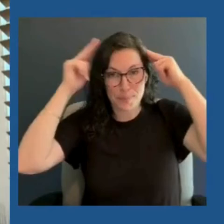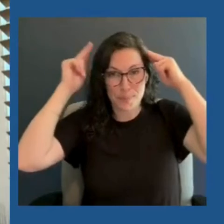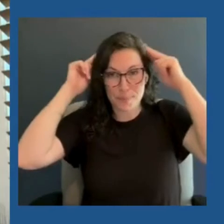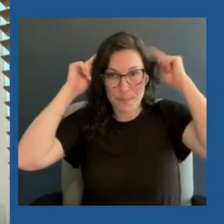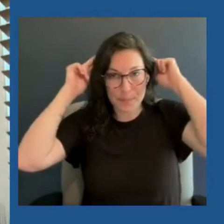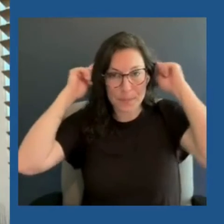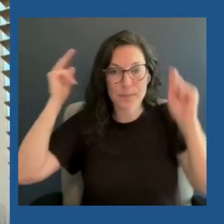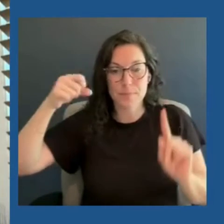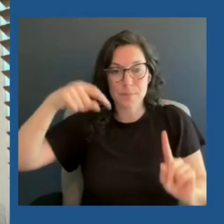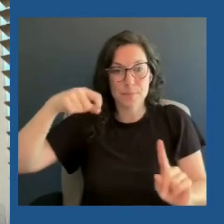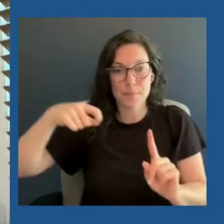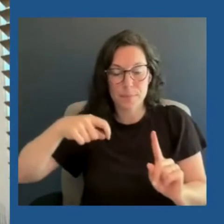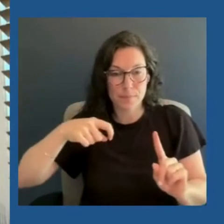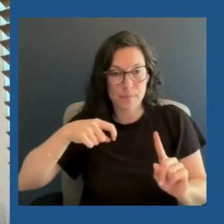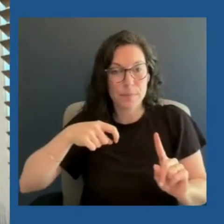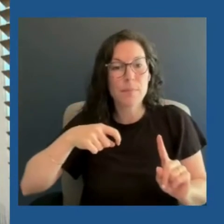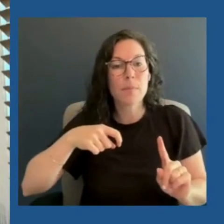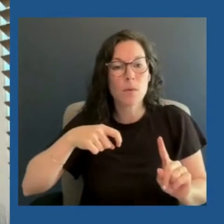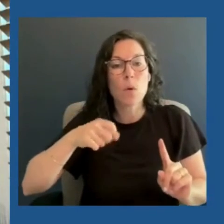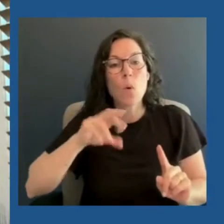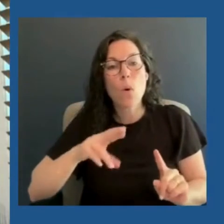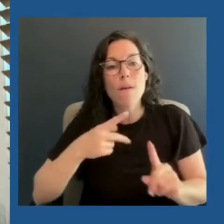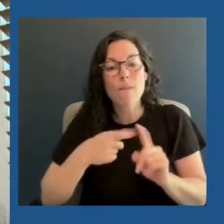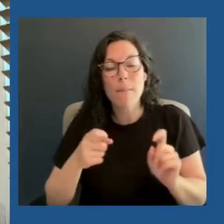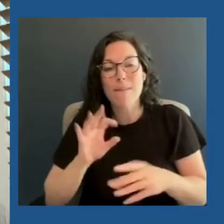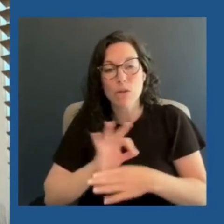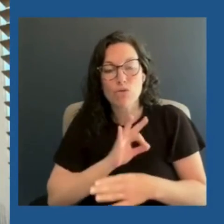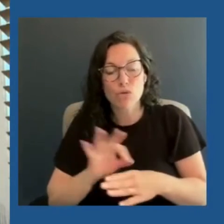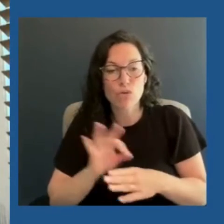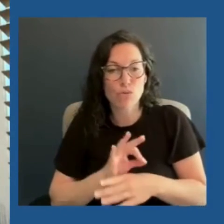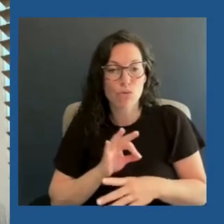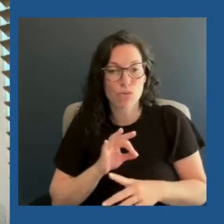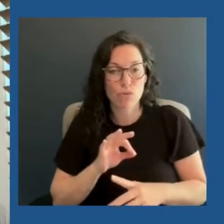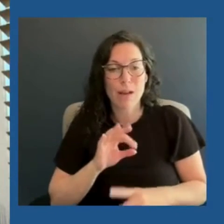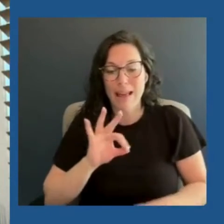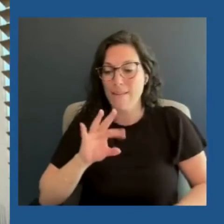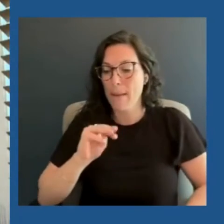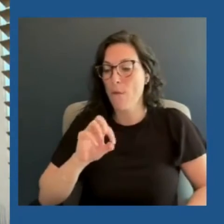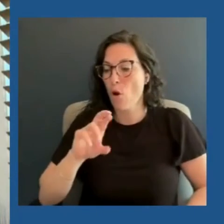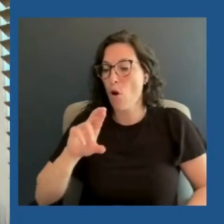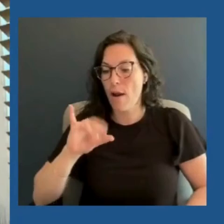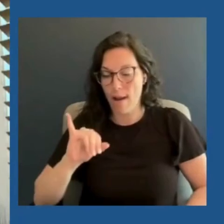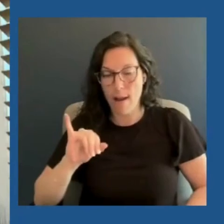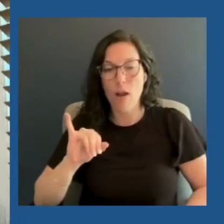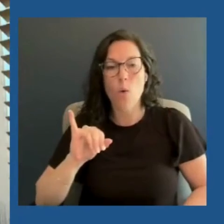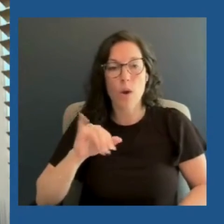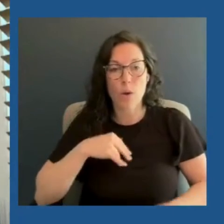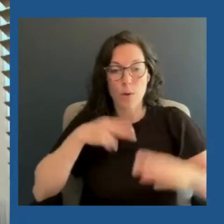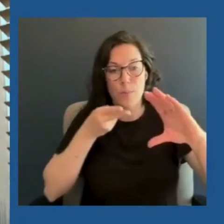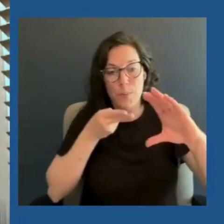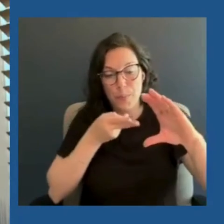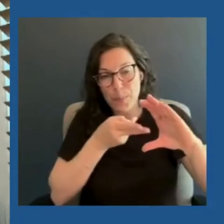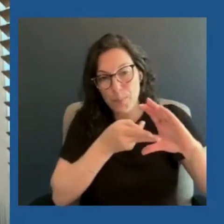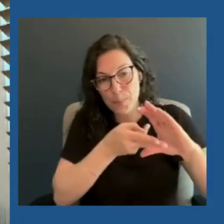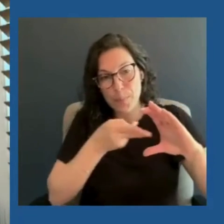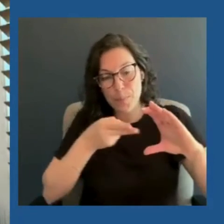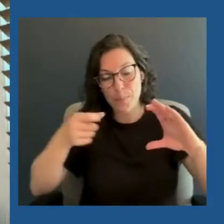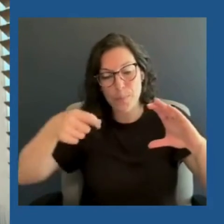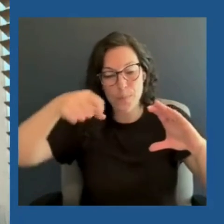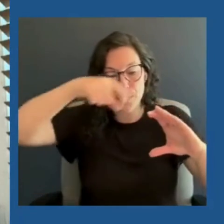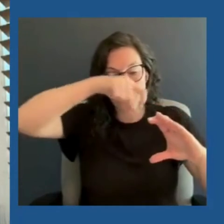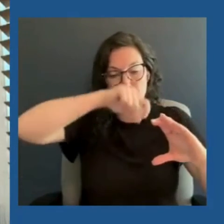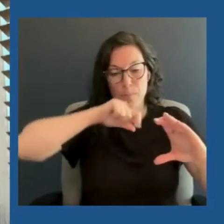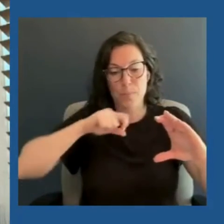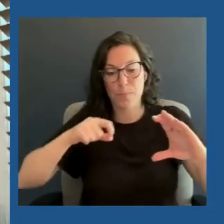derived from functional magnetic resonance imaging, or fMRI, where you're lying in a scanner and the EEG